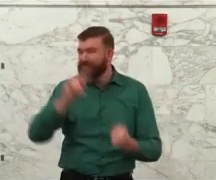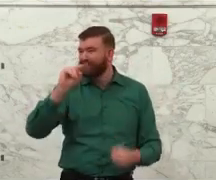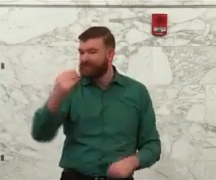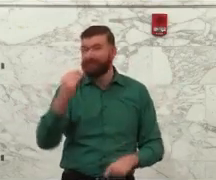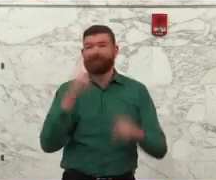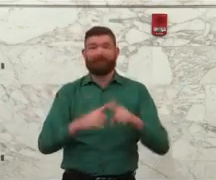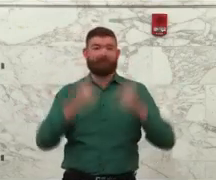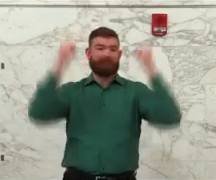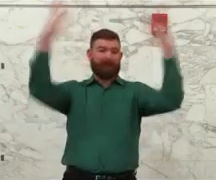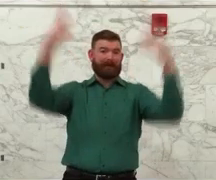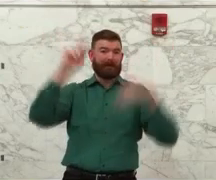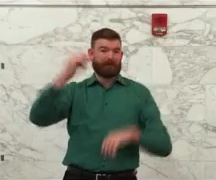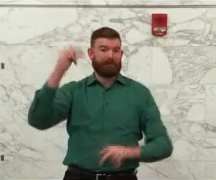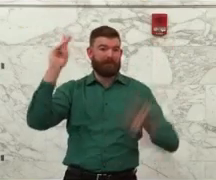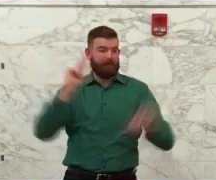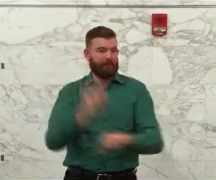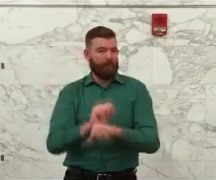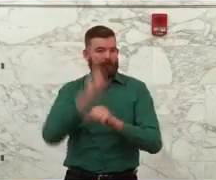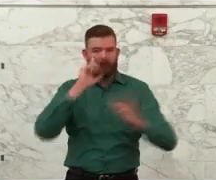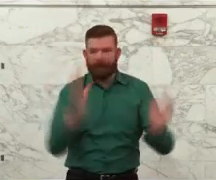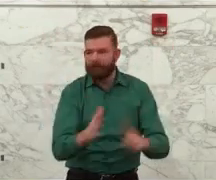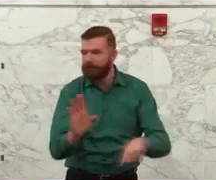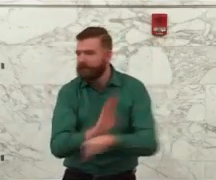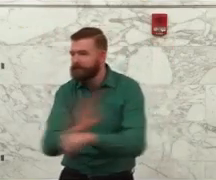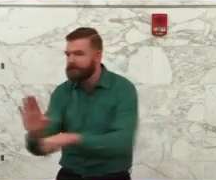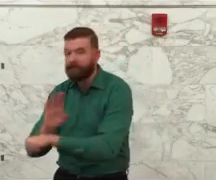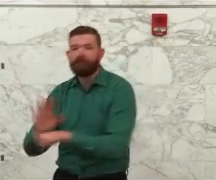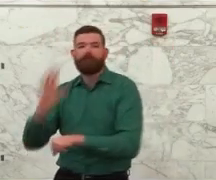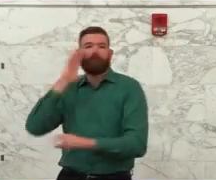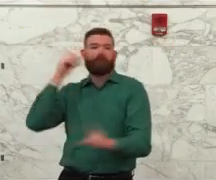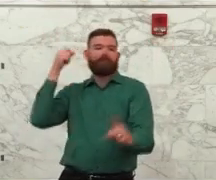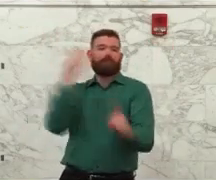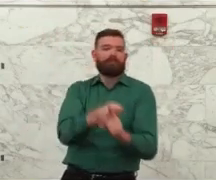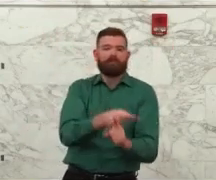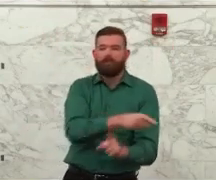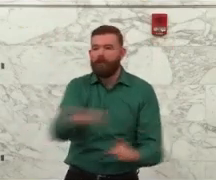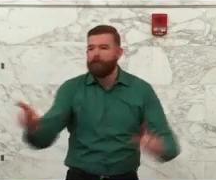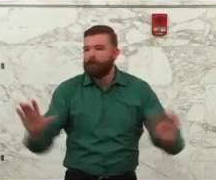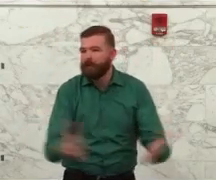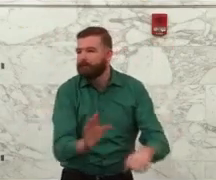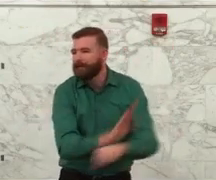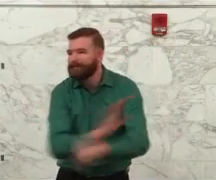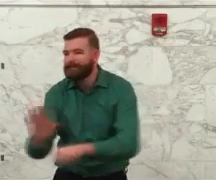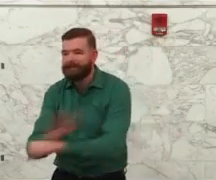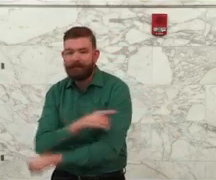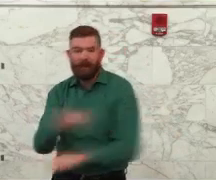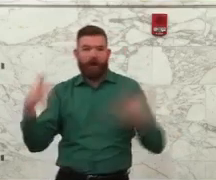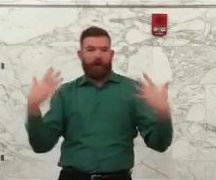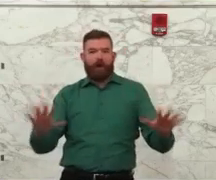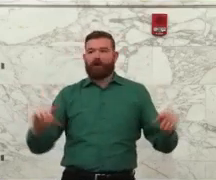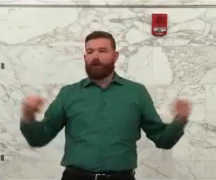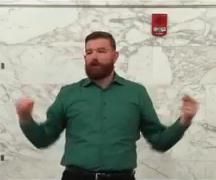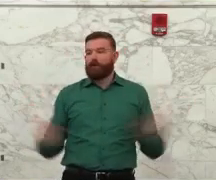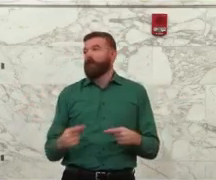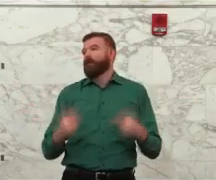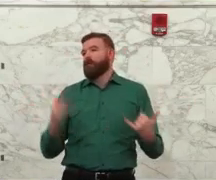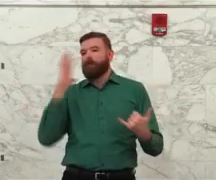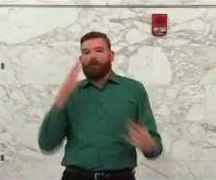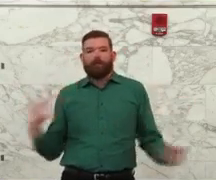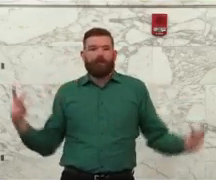know this will only add more hurt at a time when you are already immeasurably hurting. But we must